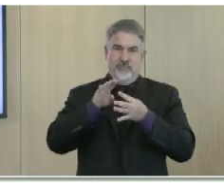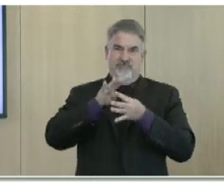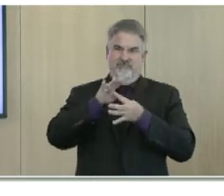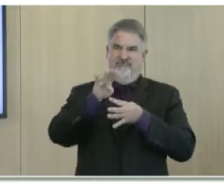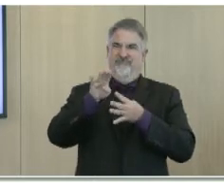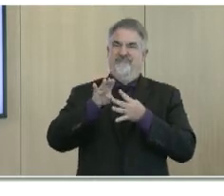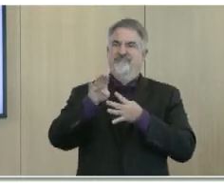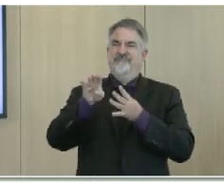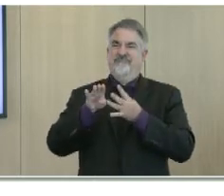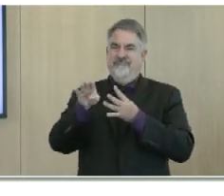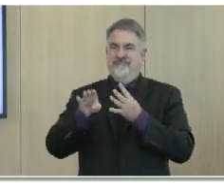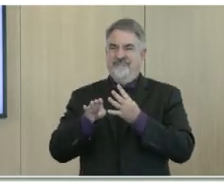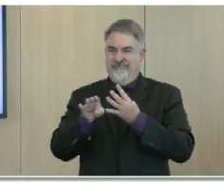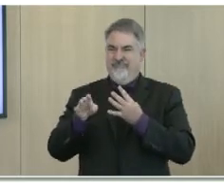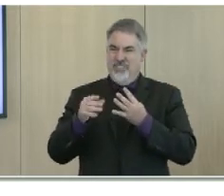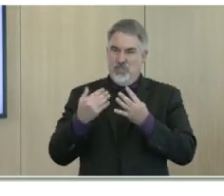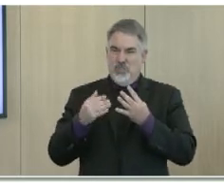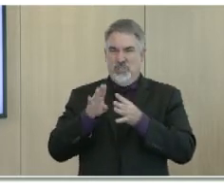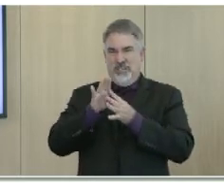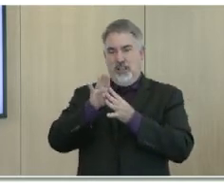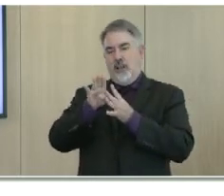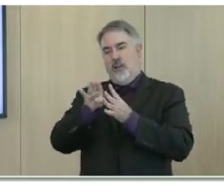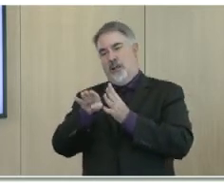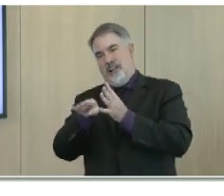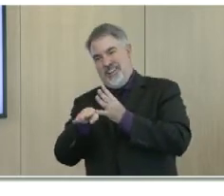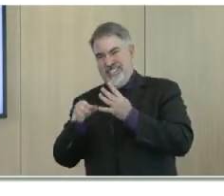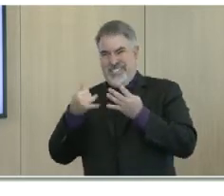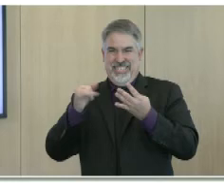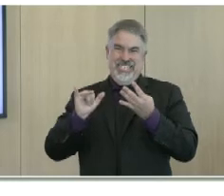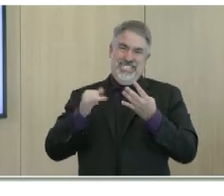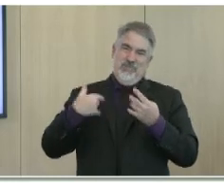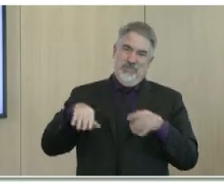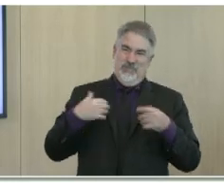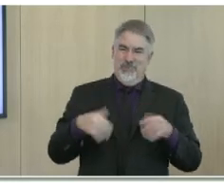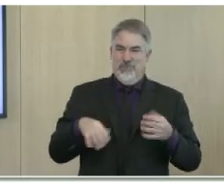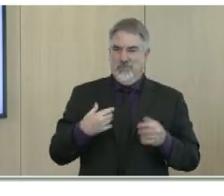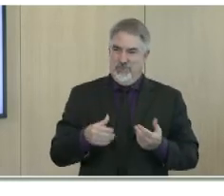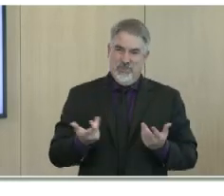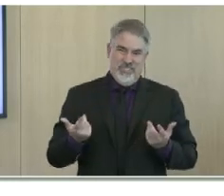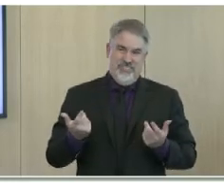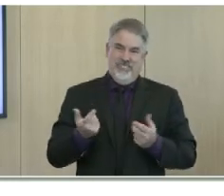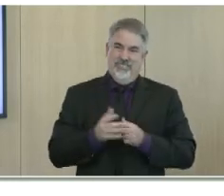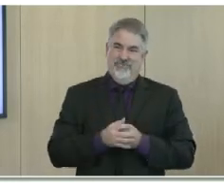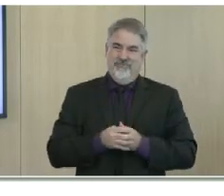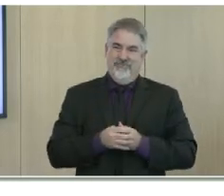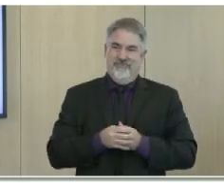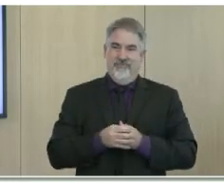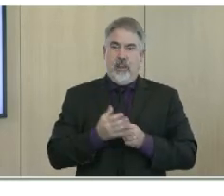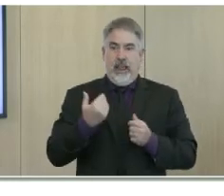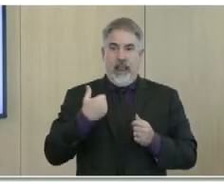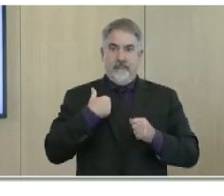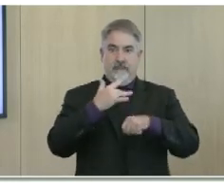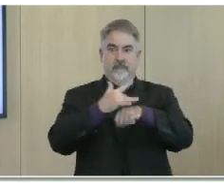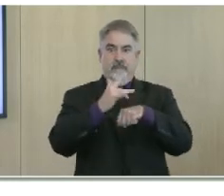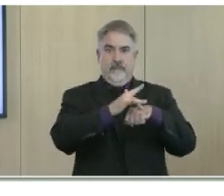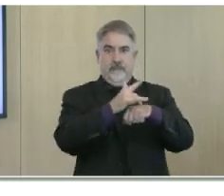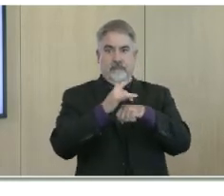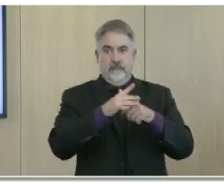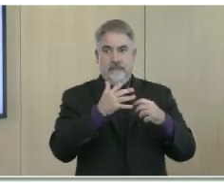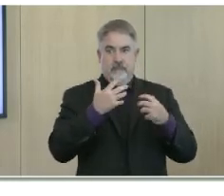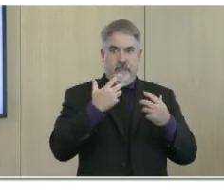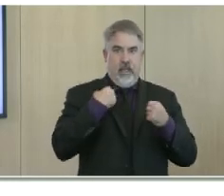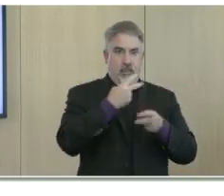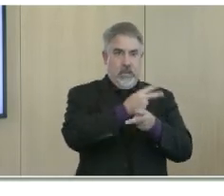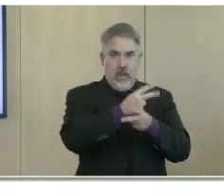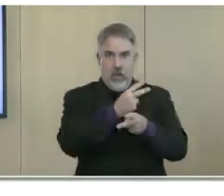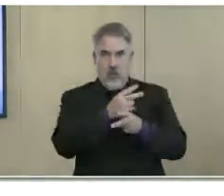are continuing to be able to maintain the healthcare capacity of our system for the time being. Next